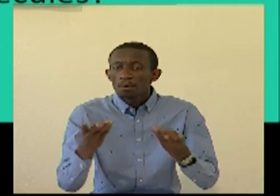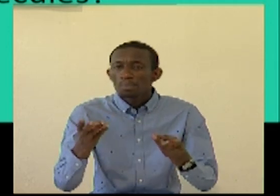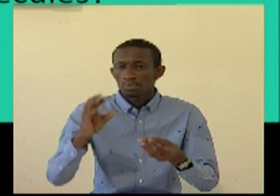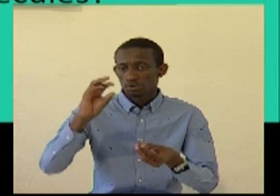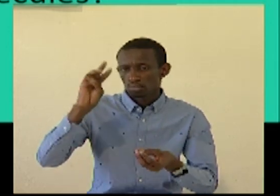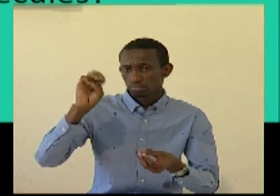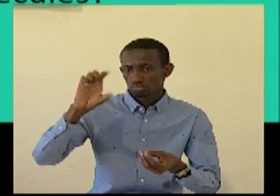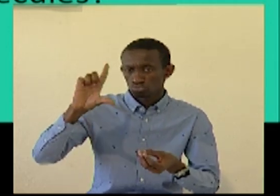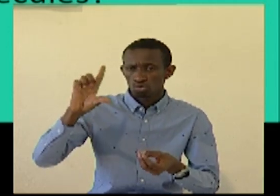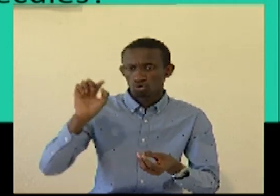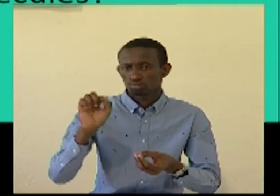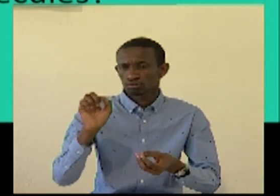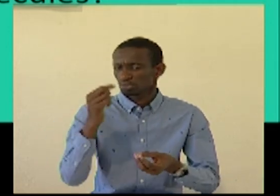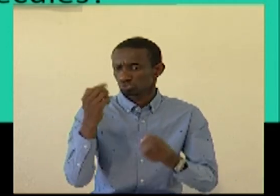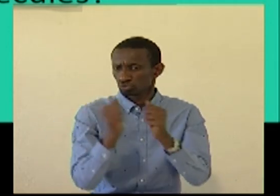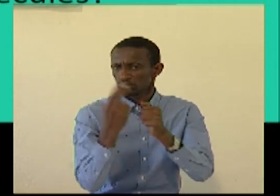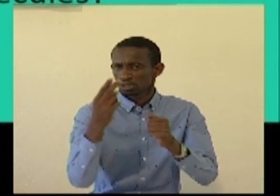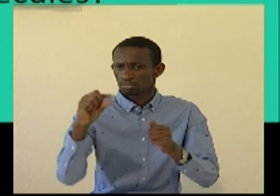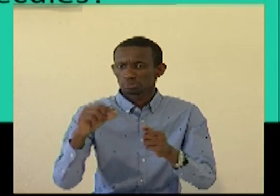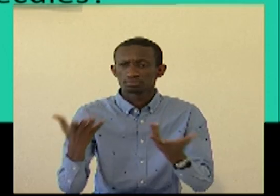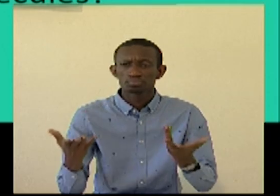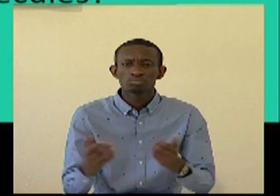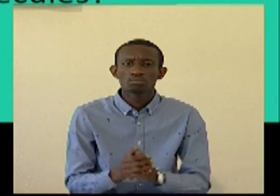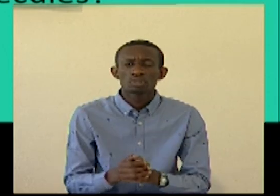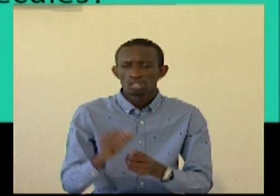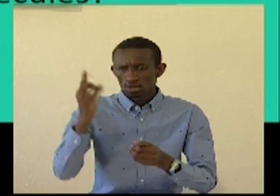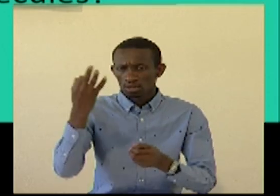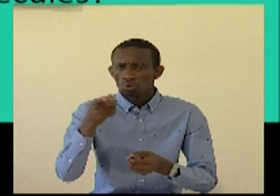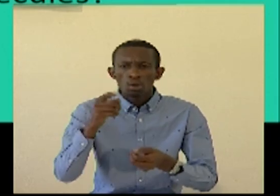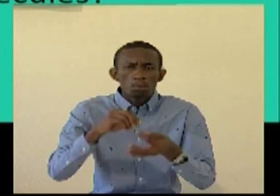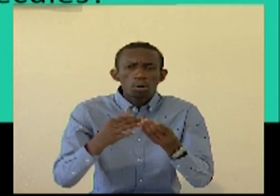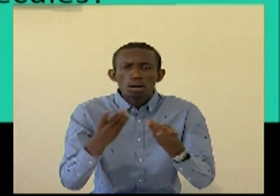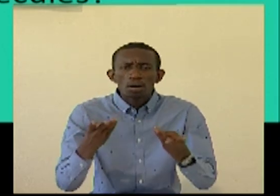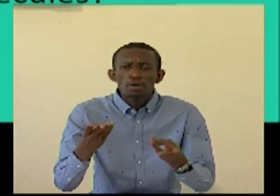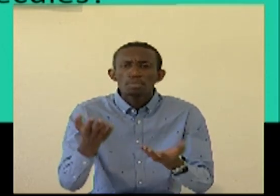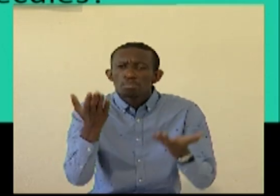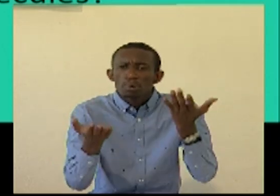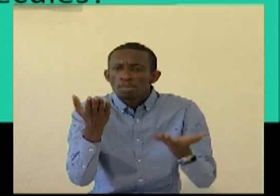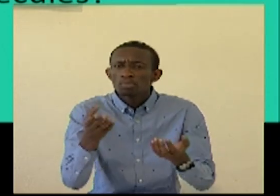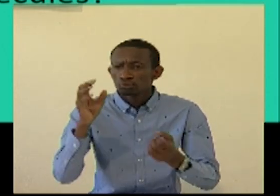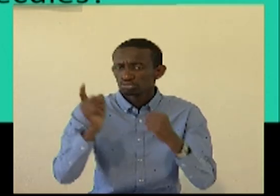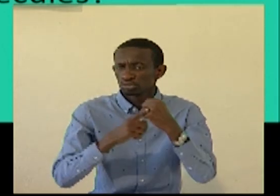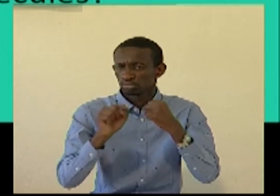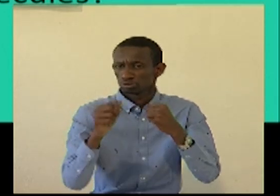gas. And number 3, calculate the mass of